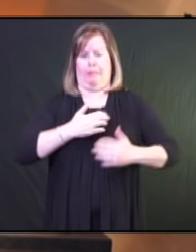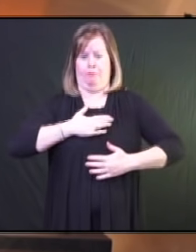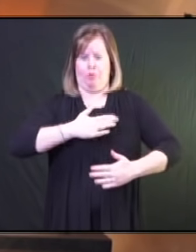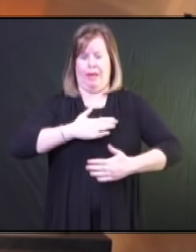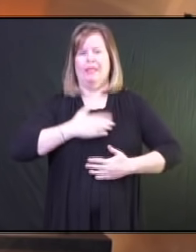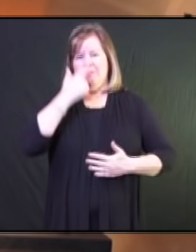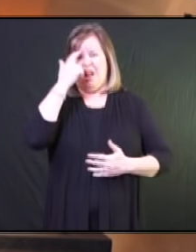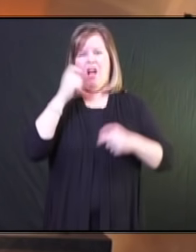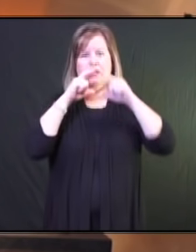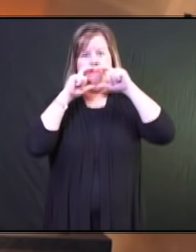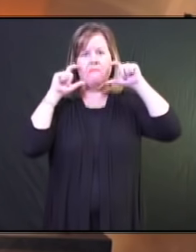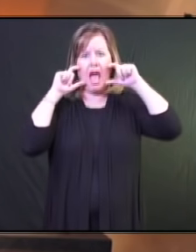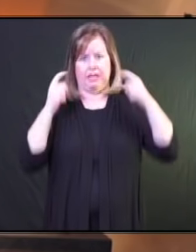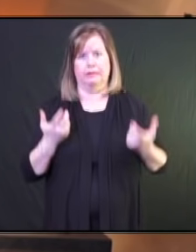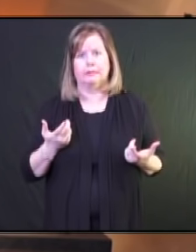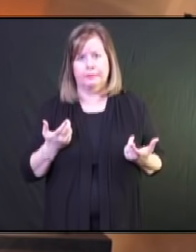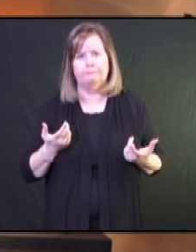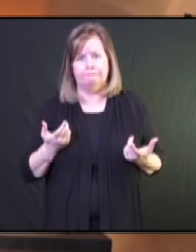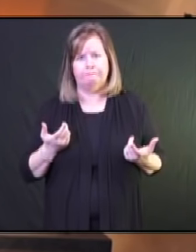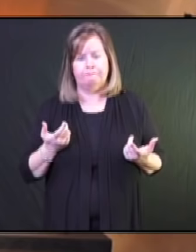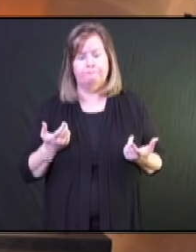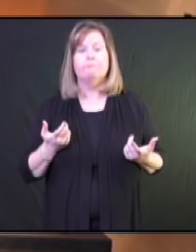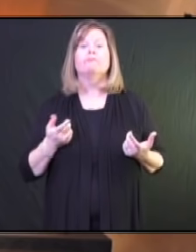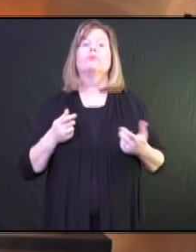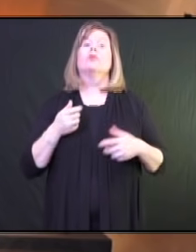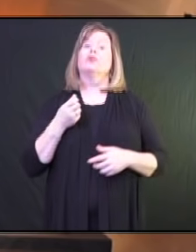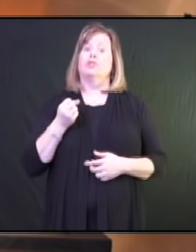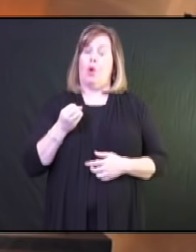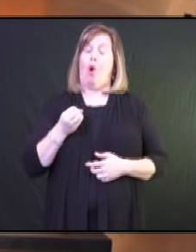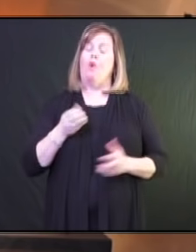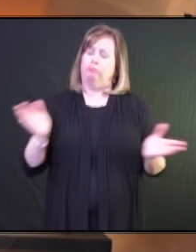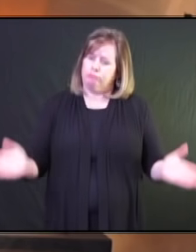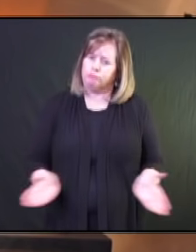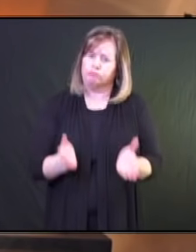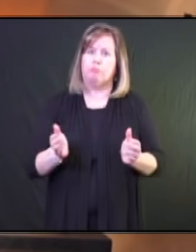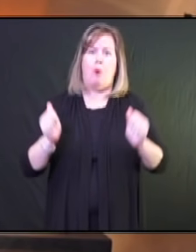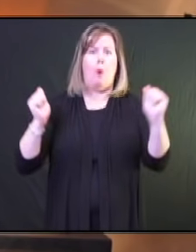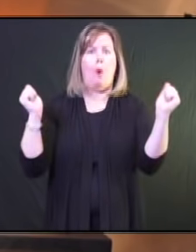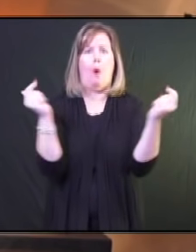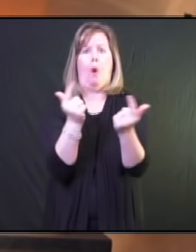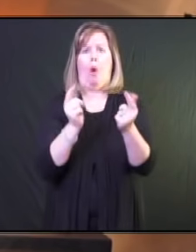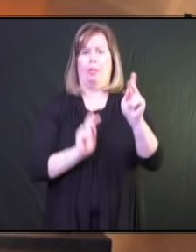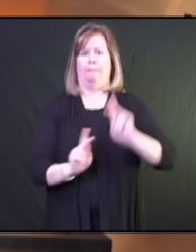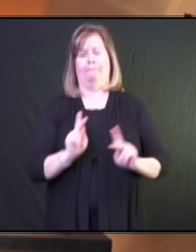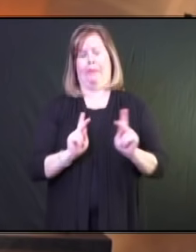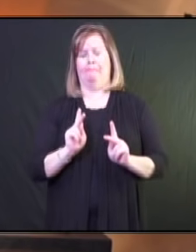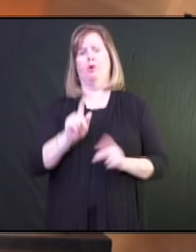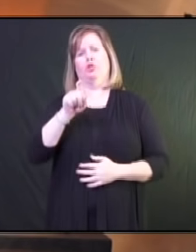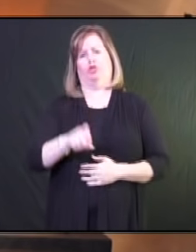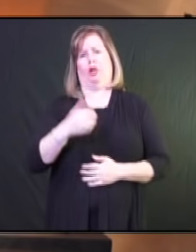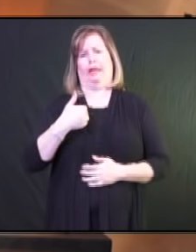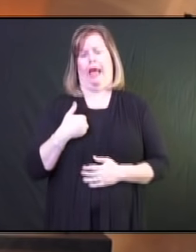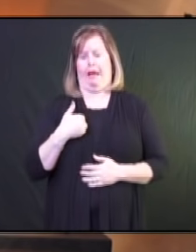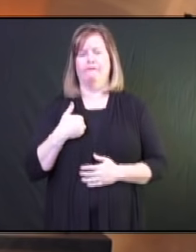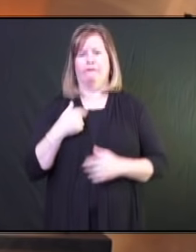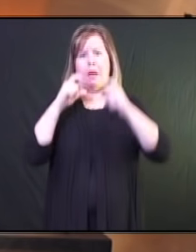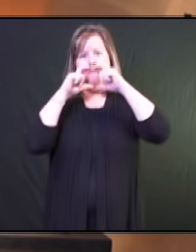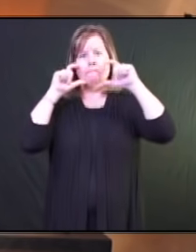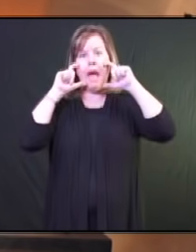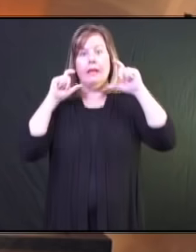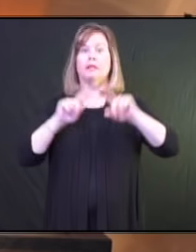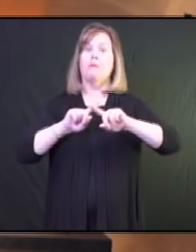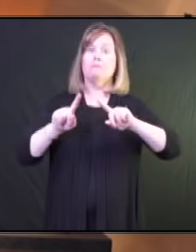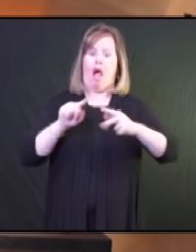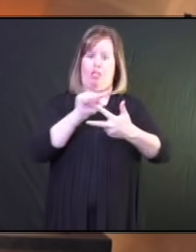mask. So again, I want to encourage everyone, wear the mask, but those who shouldn't wear a mask, let's not put